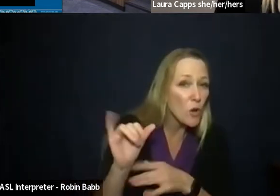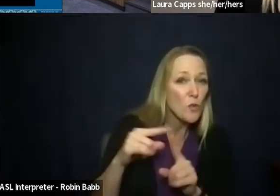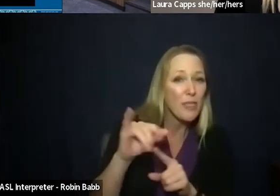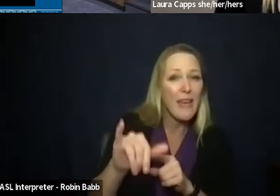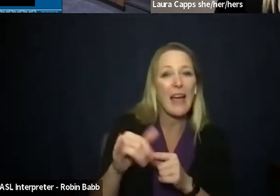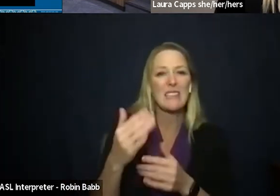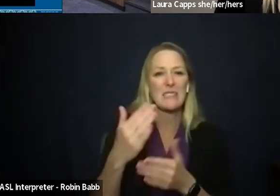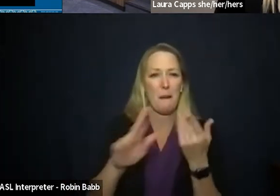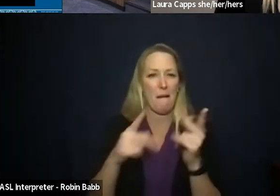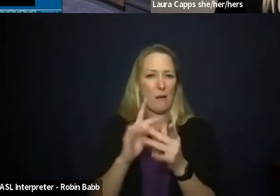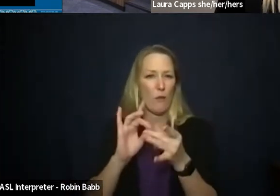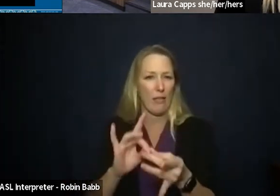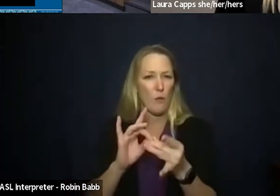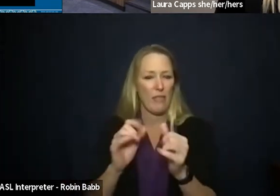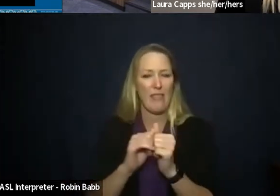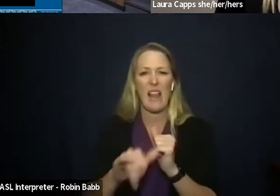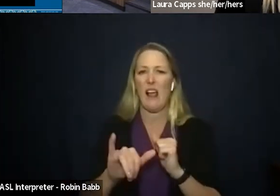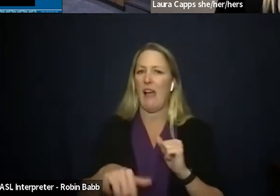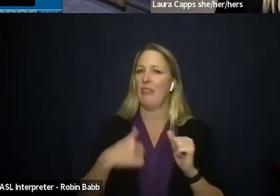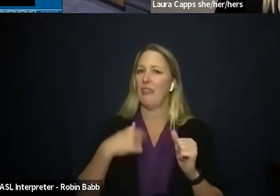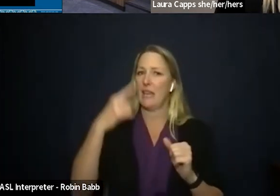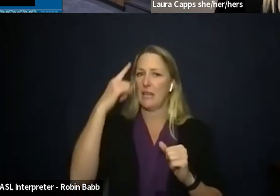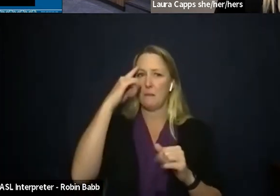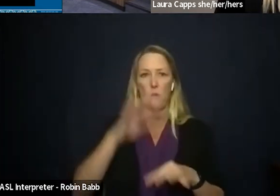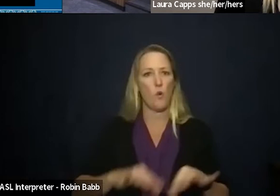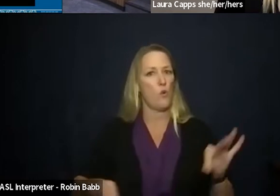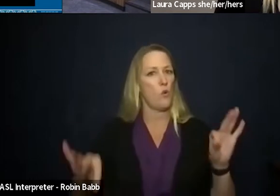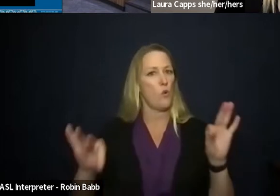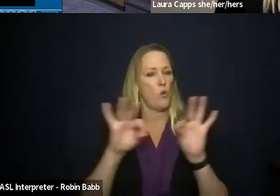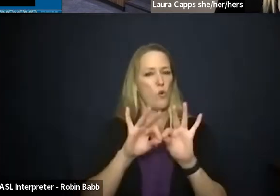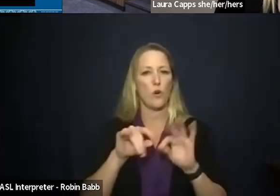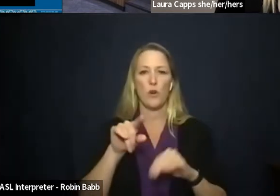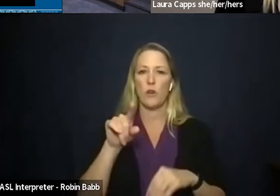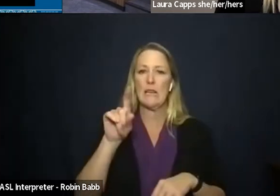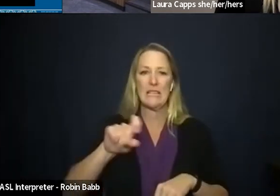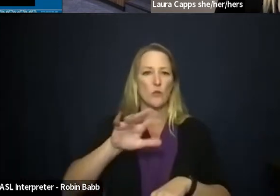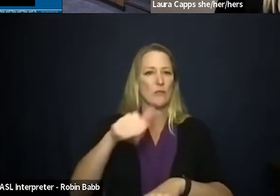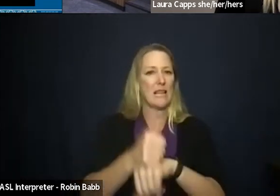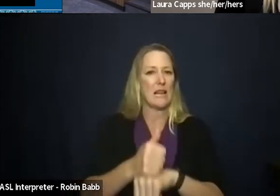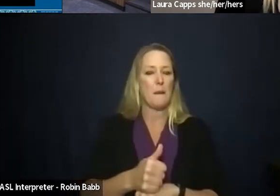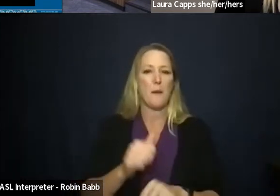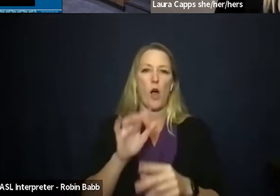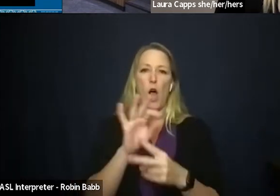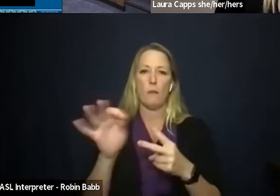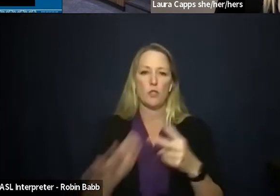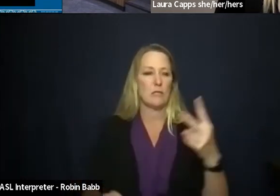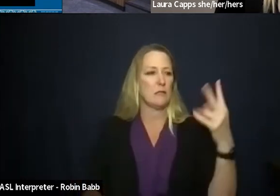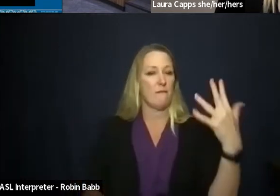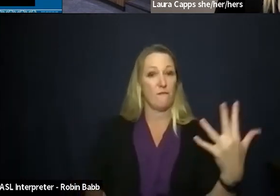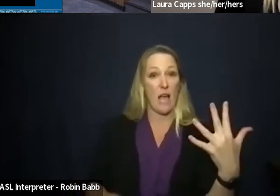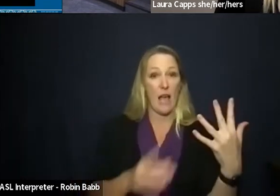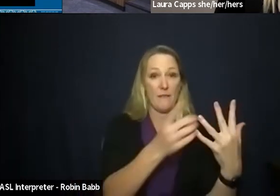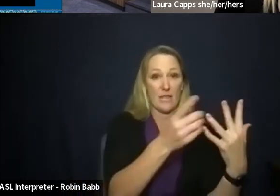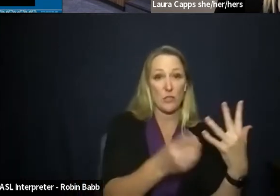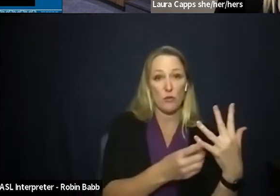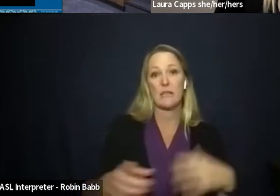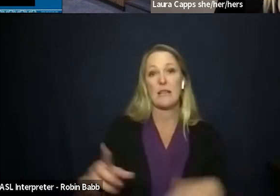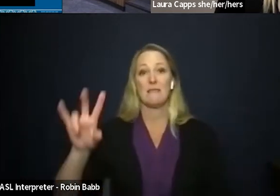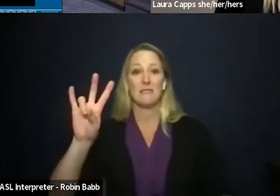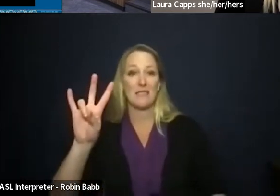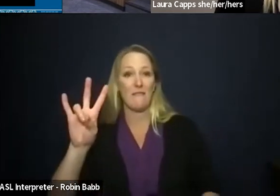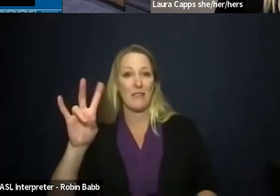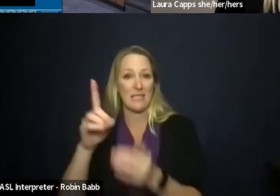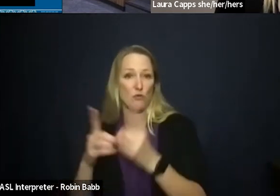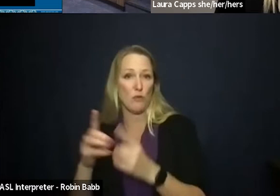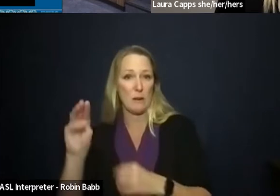process you have both a five district map and a seven district map there's variants of